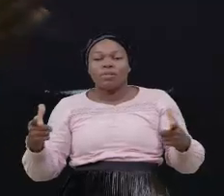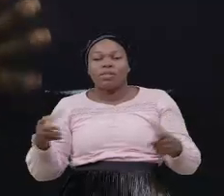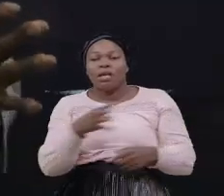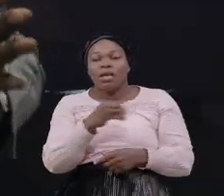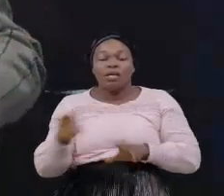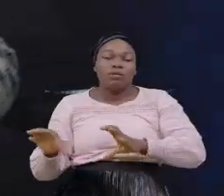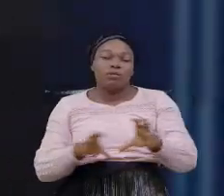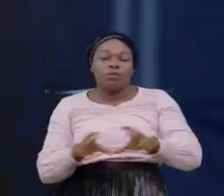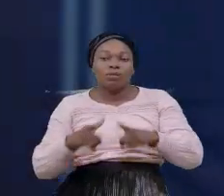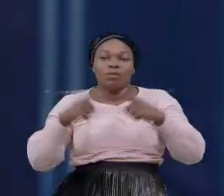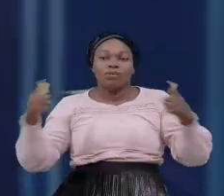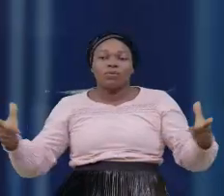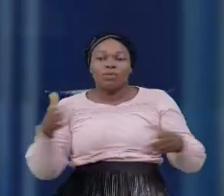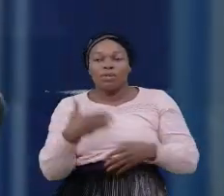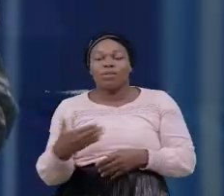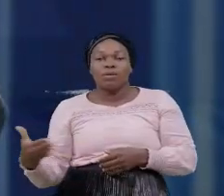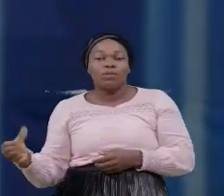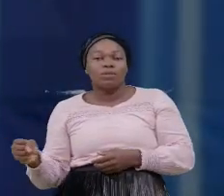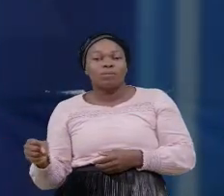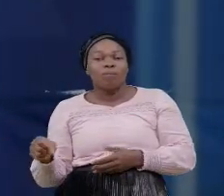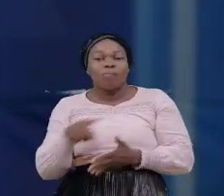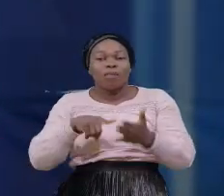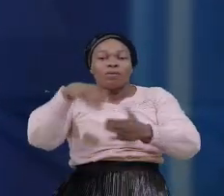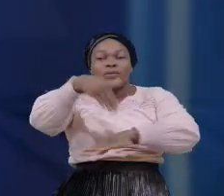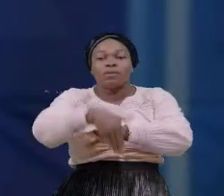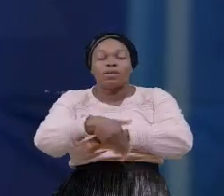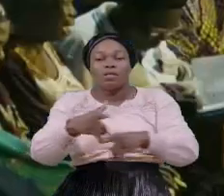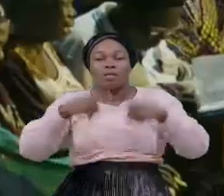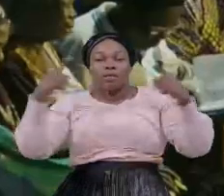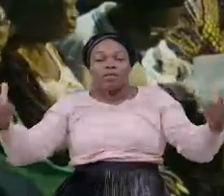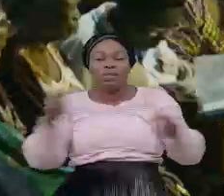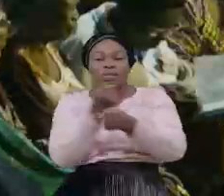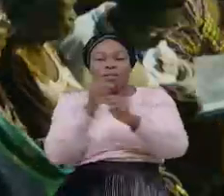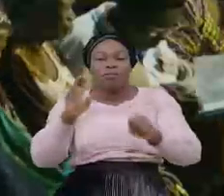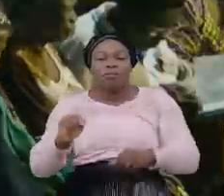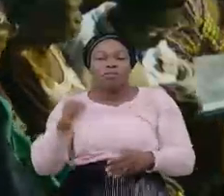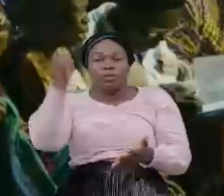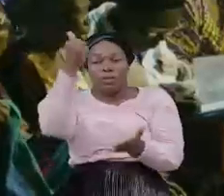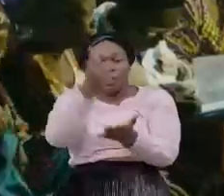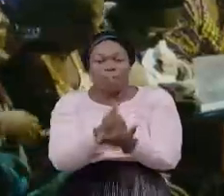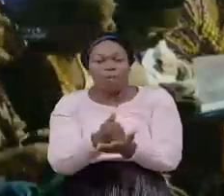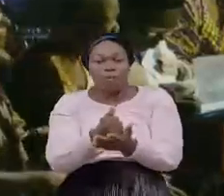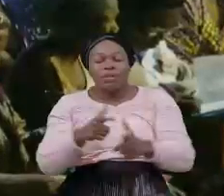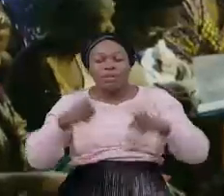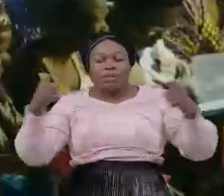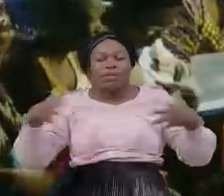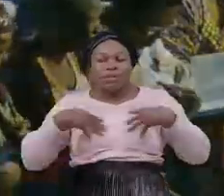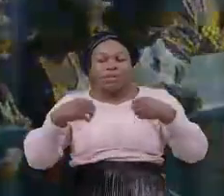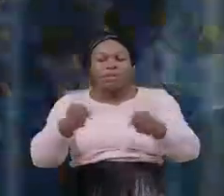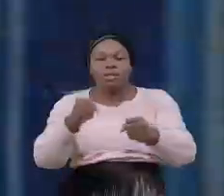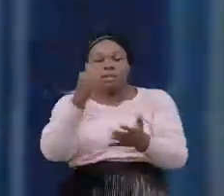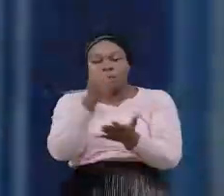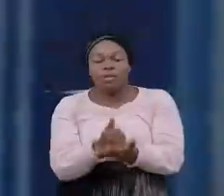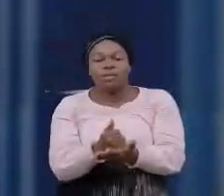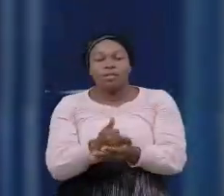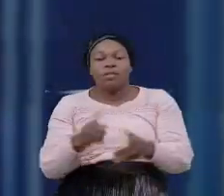great things. Tonight, great salvation, great healing, great